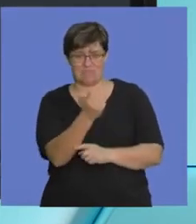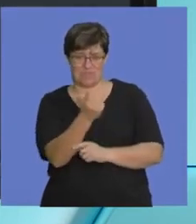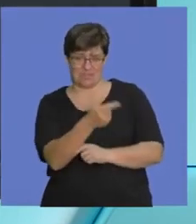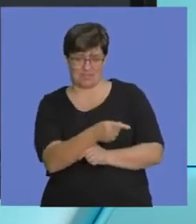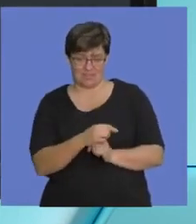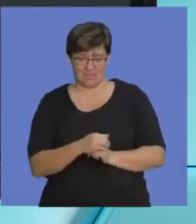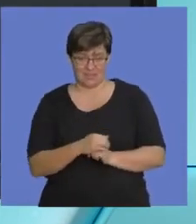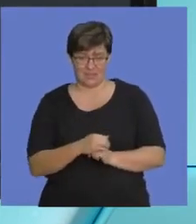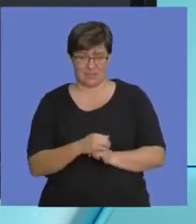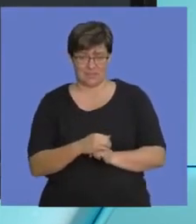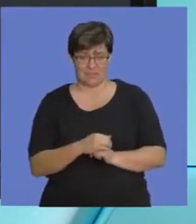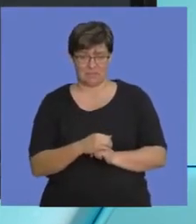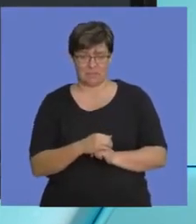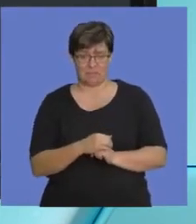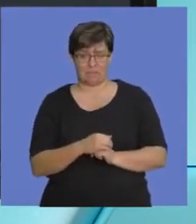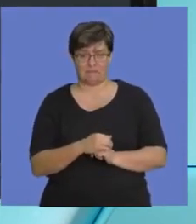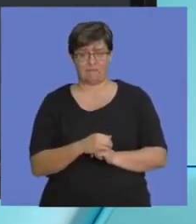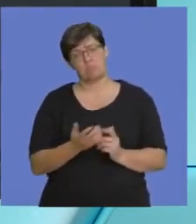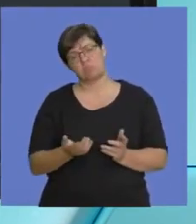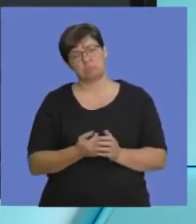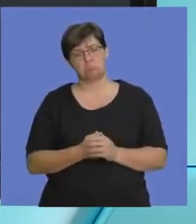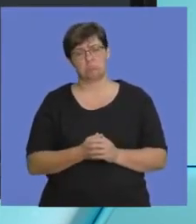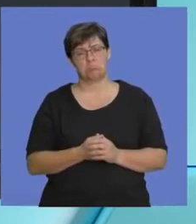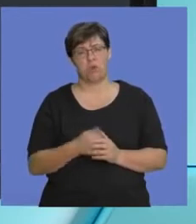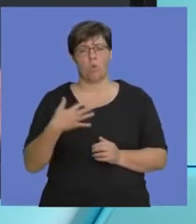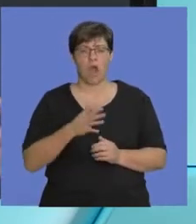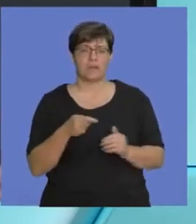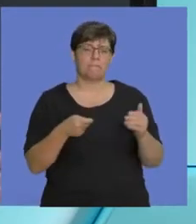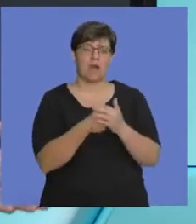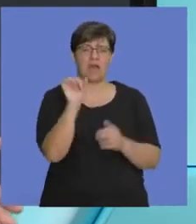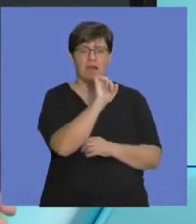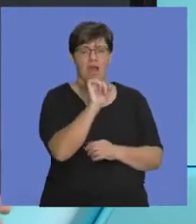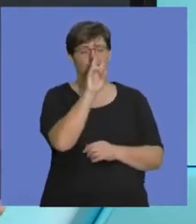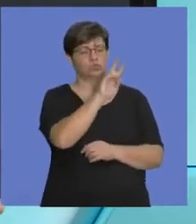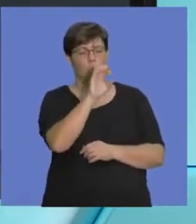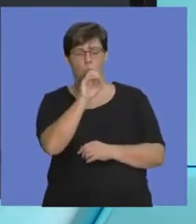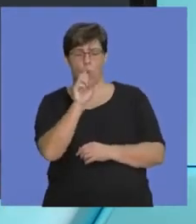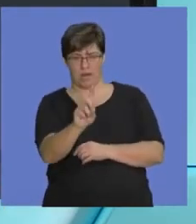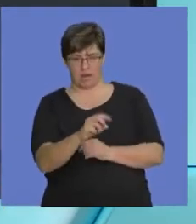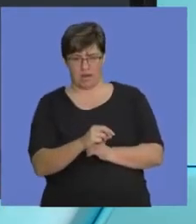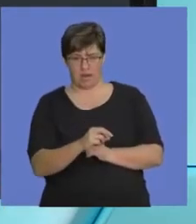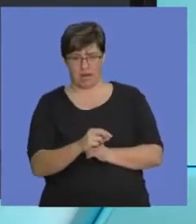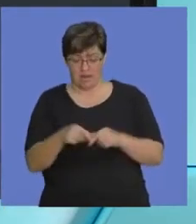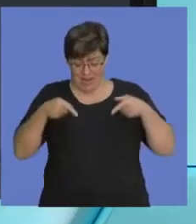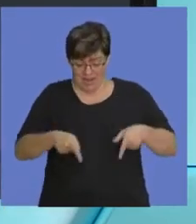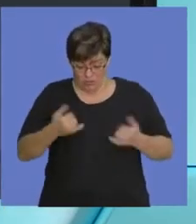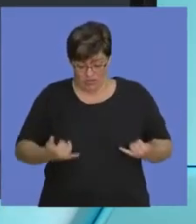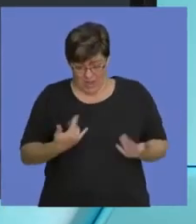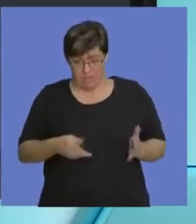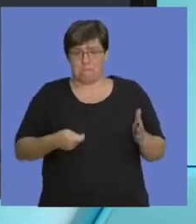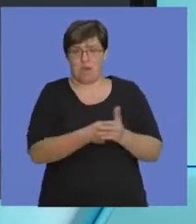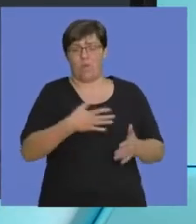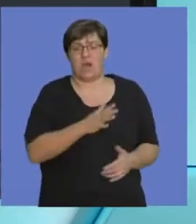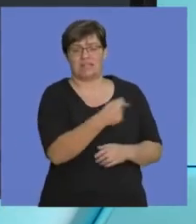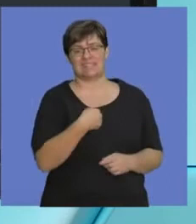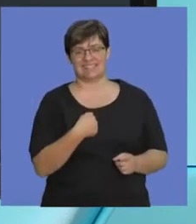price. So now if I look at a car maybe from 2001 and I want to buy it at this present